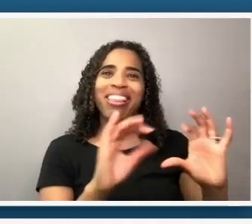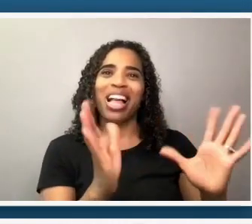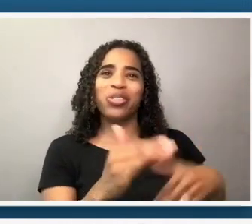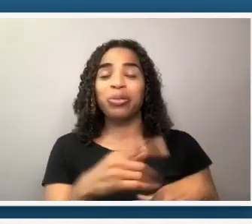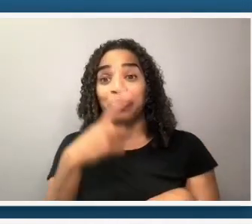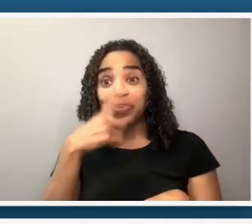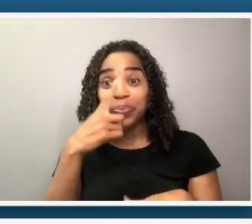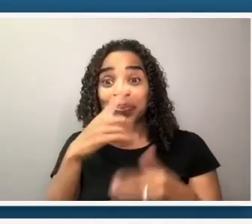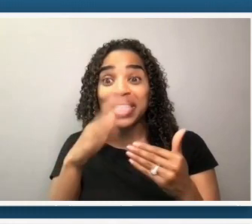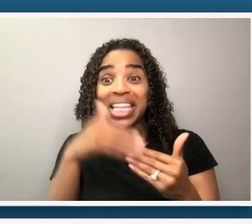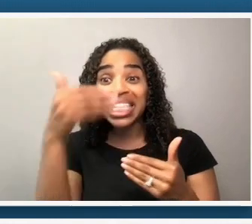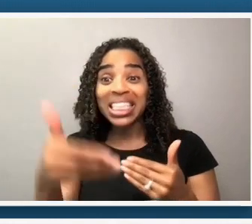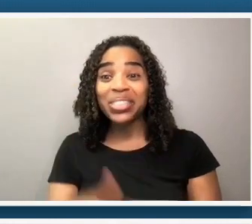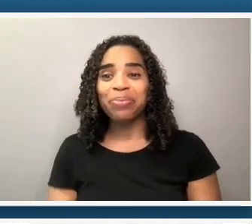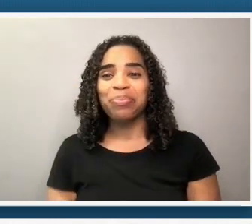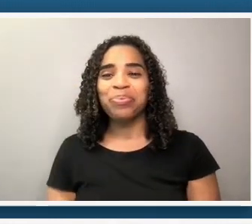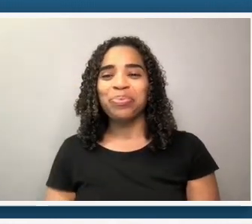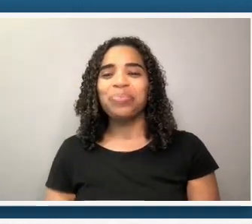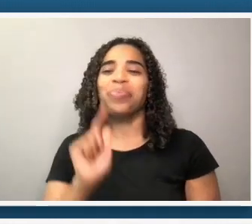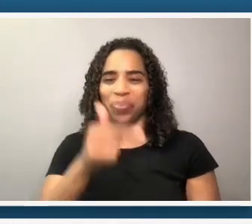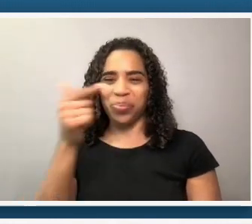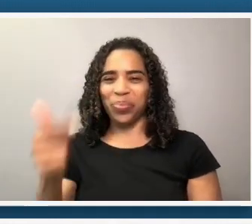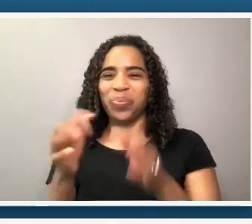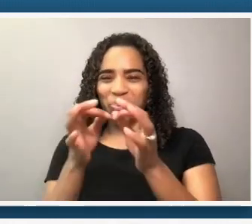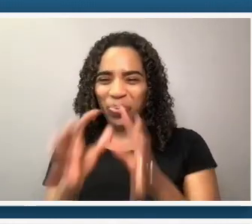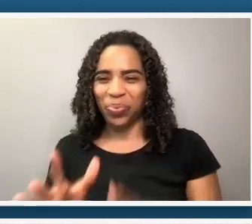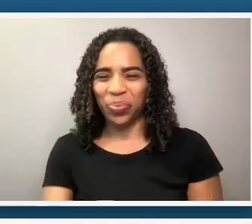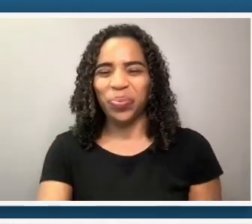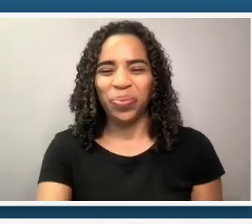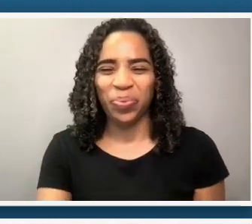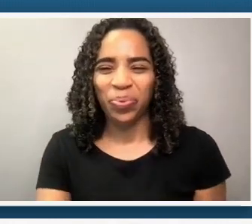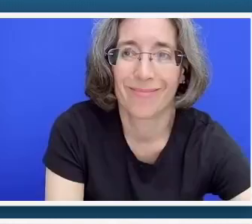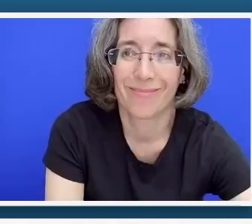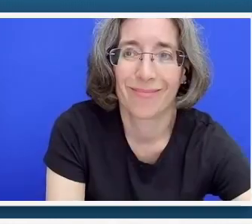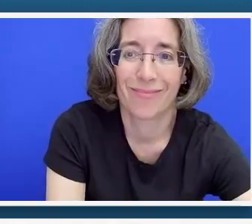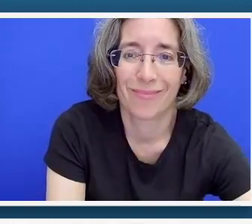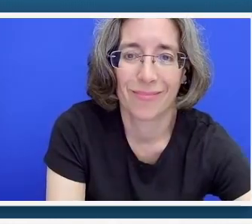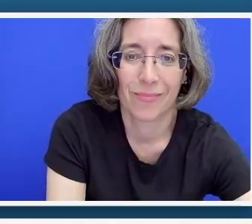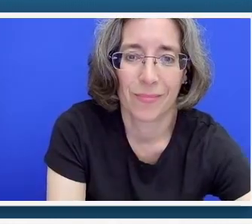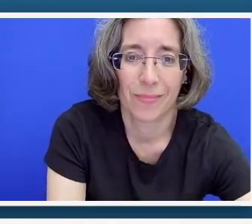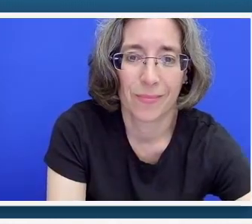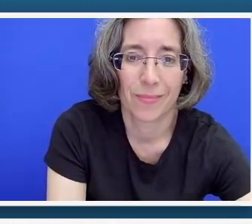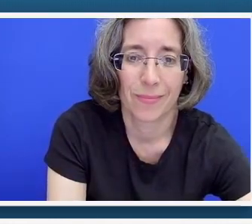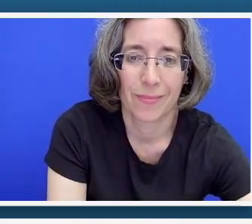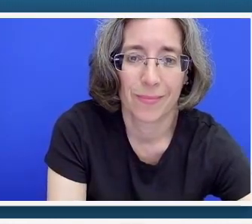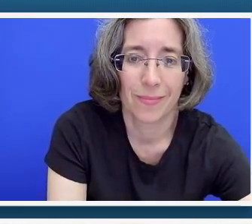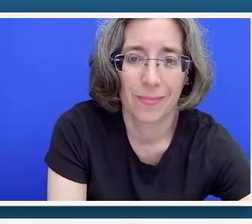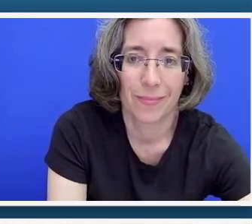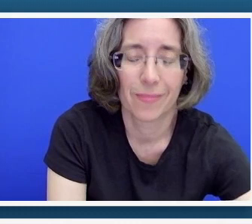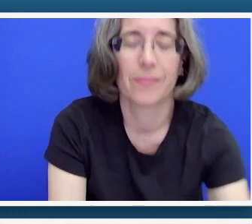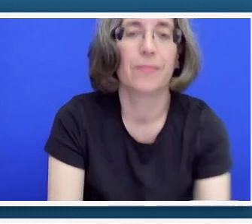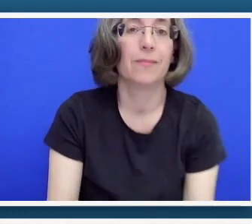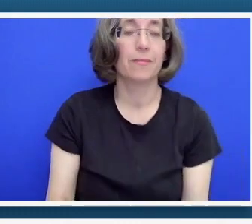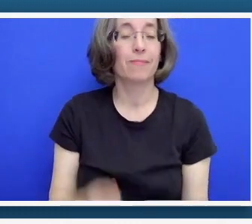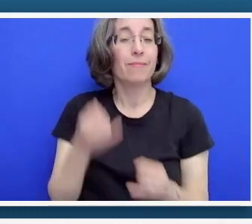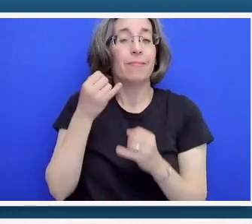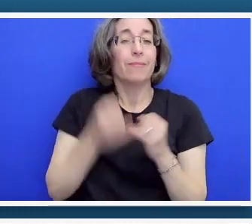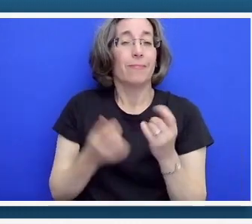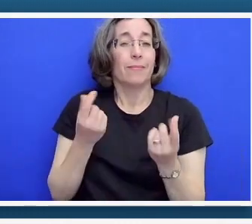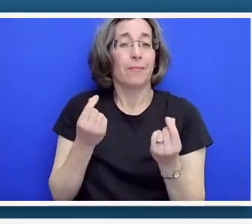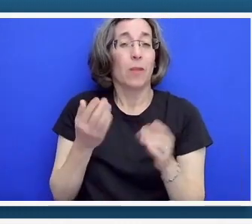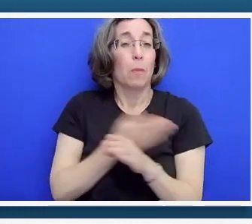next slide. My last step that I do before I publish a collection is I really think about the